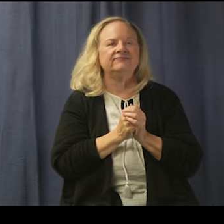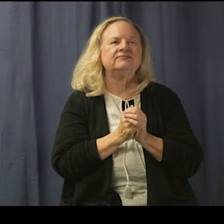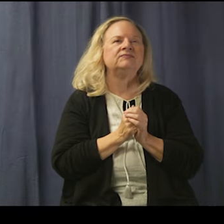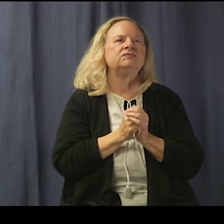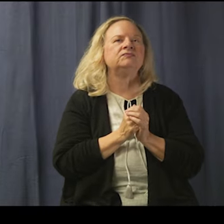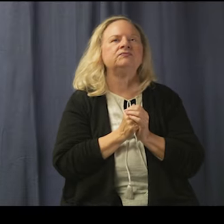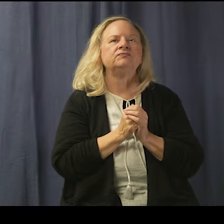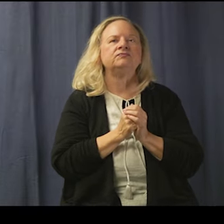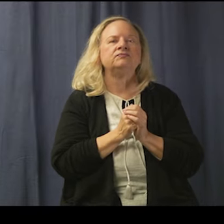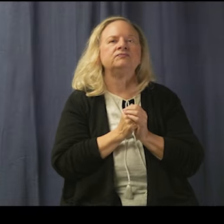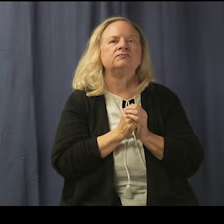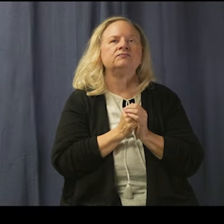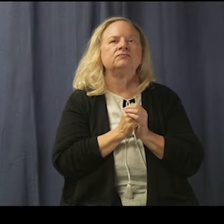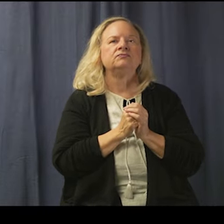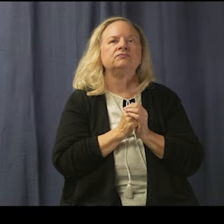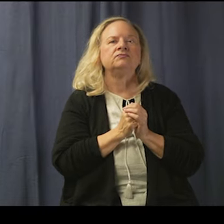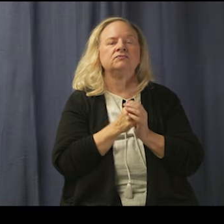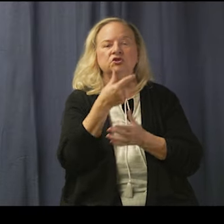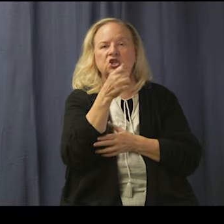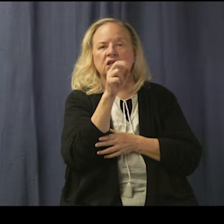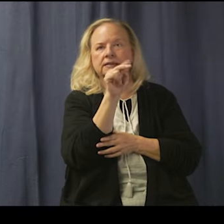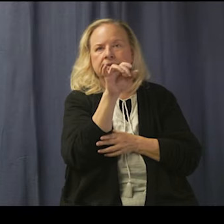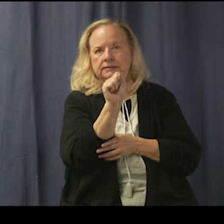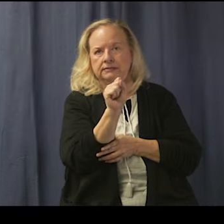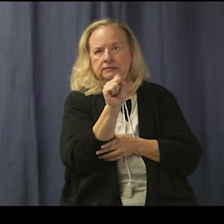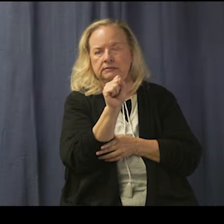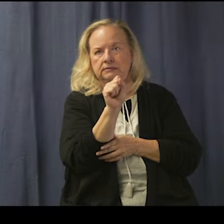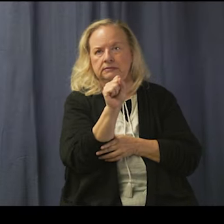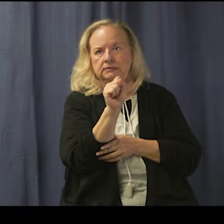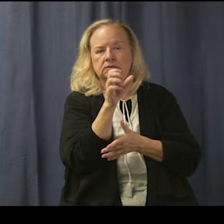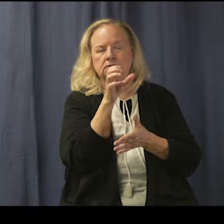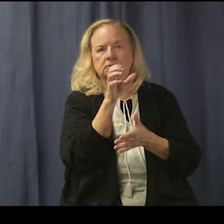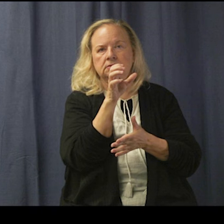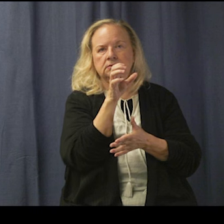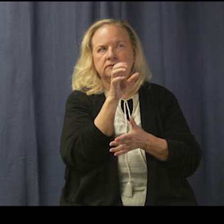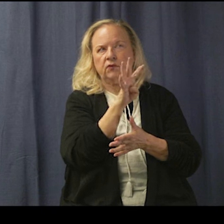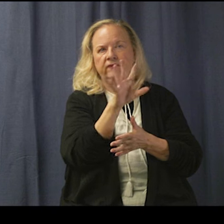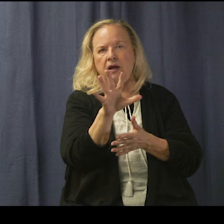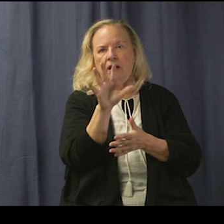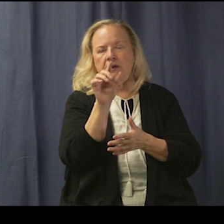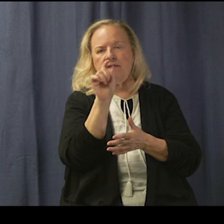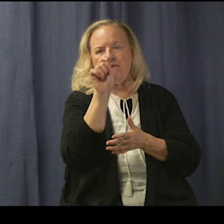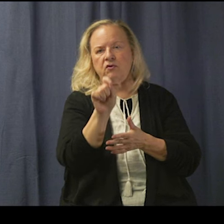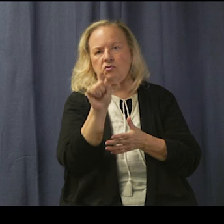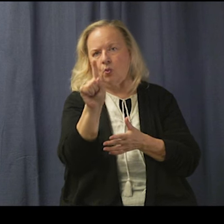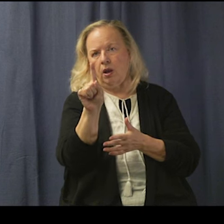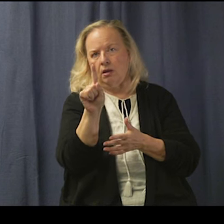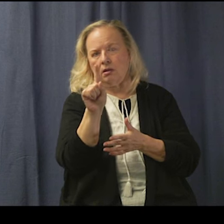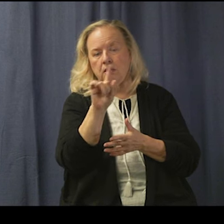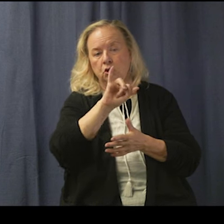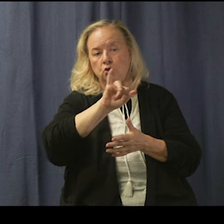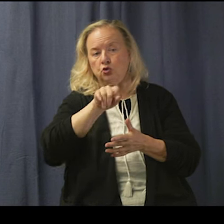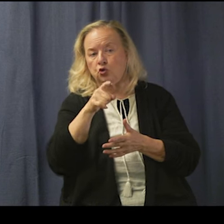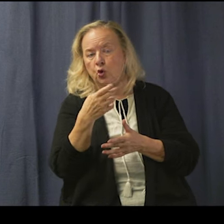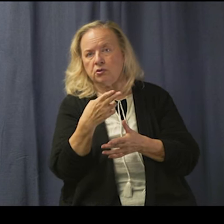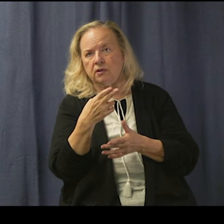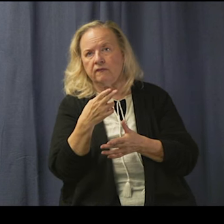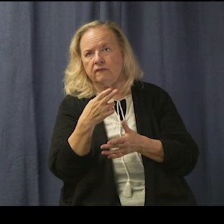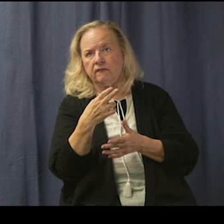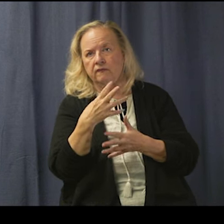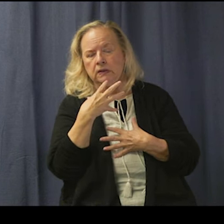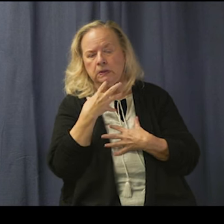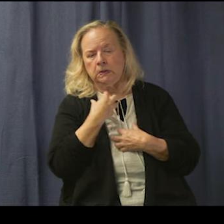then, here we have Genesis chapter 45, verse 1. Joseph could not refrain